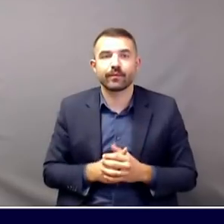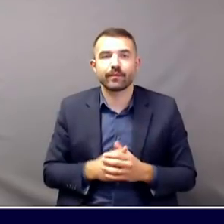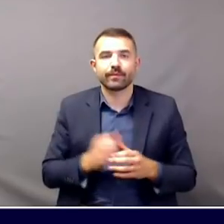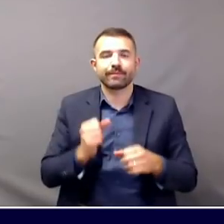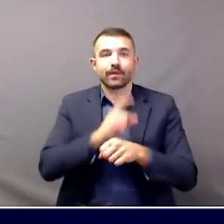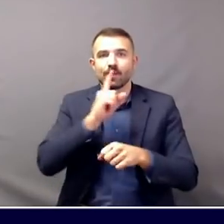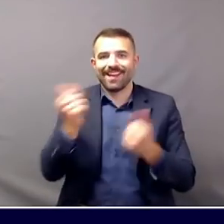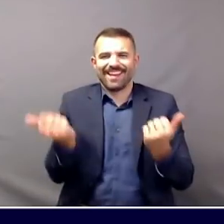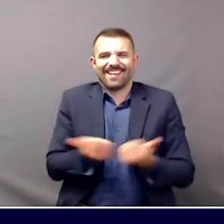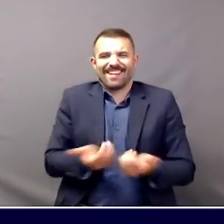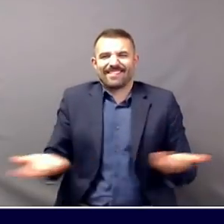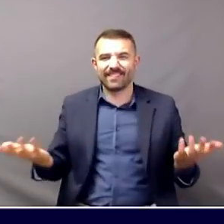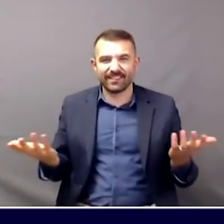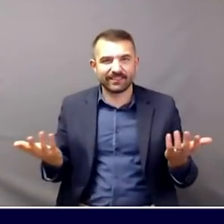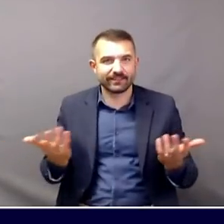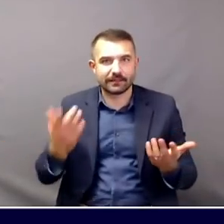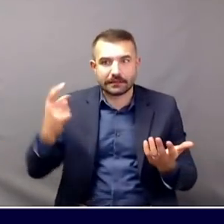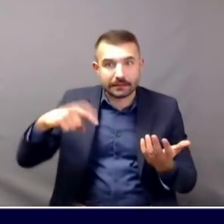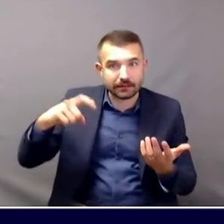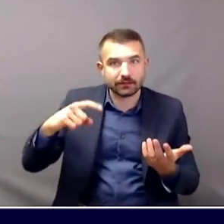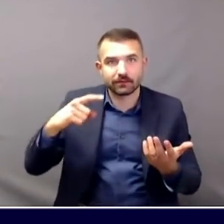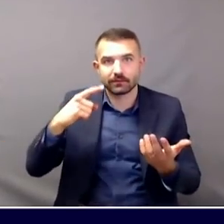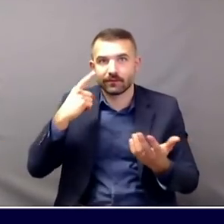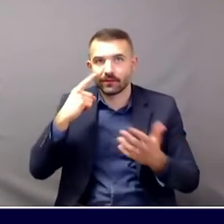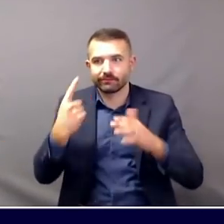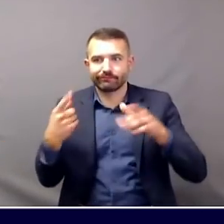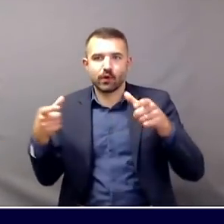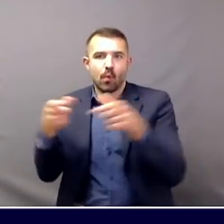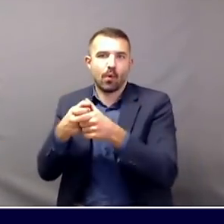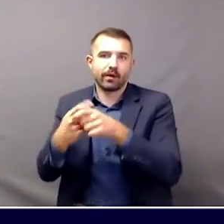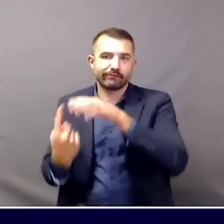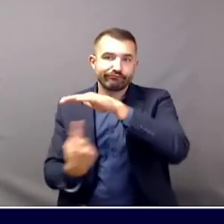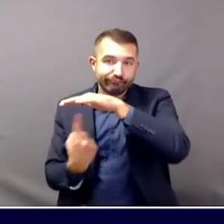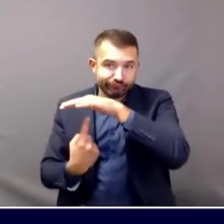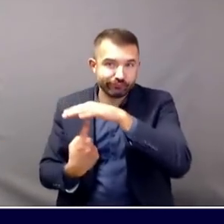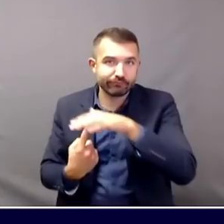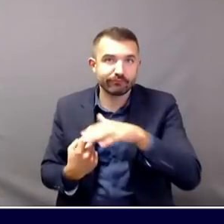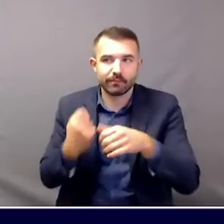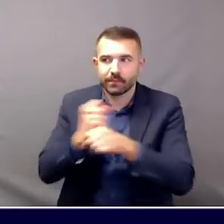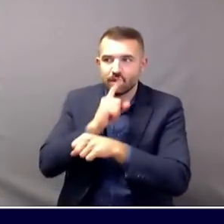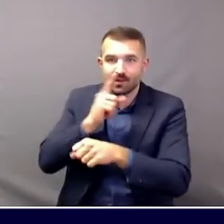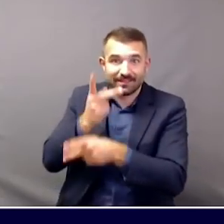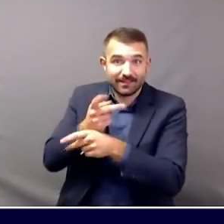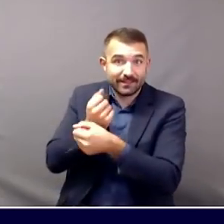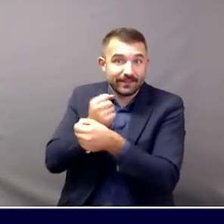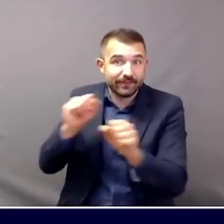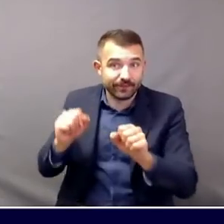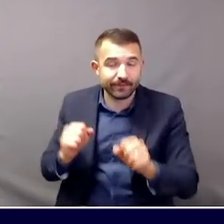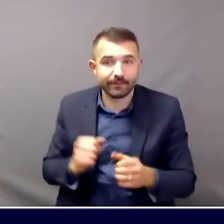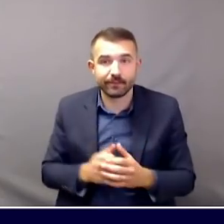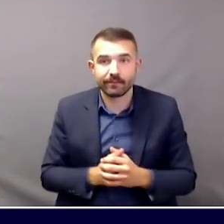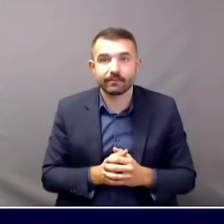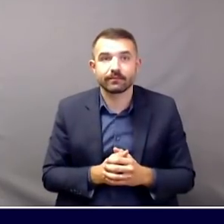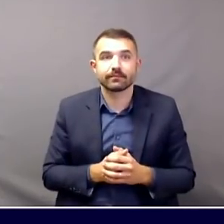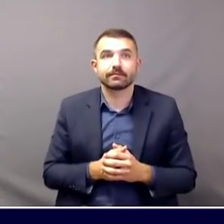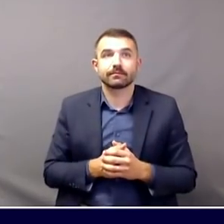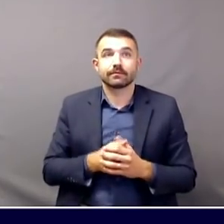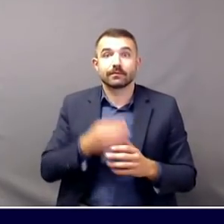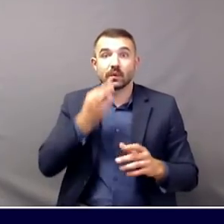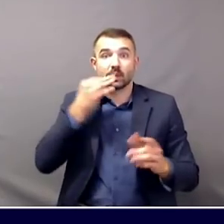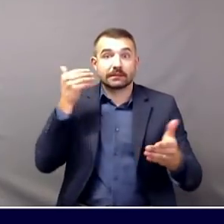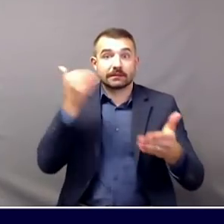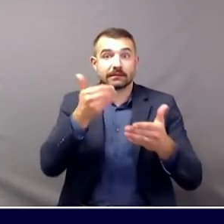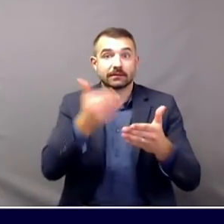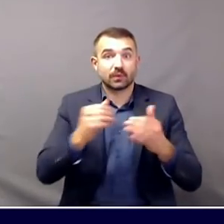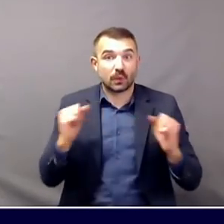to isolate safely. So that's something that we've been doing, but now as we get into colder months, the advent of these more rapid